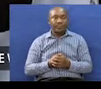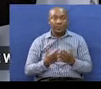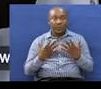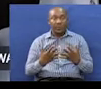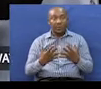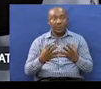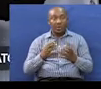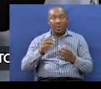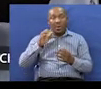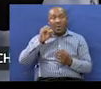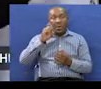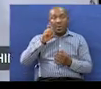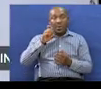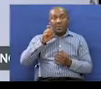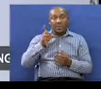with